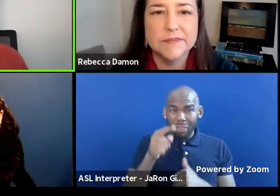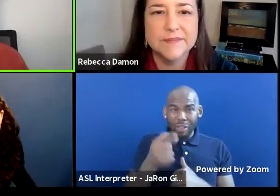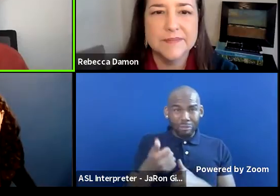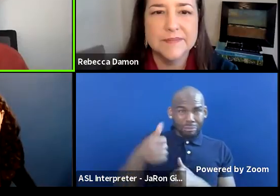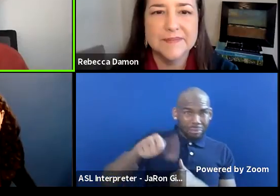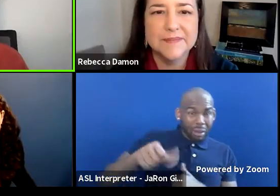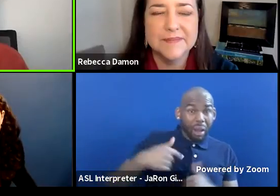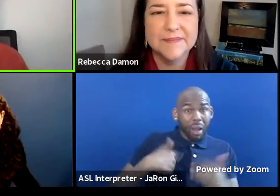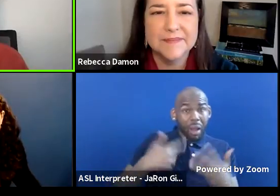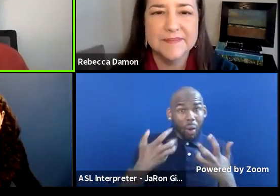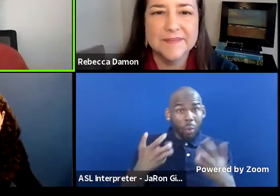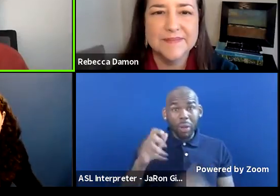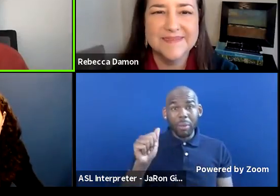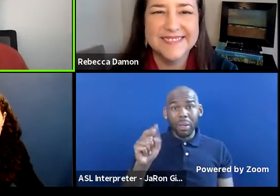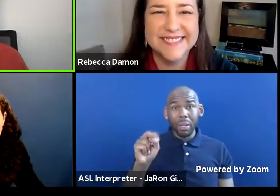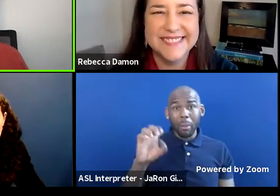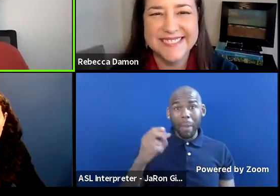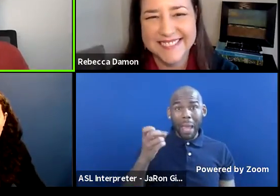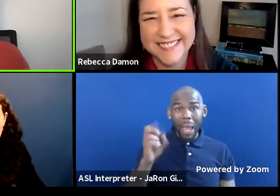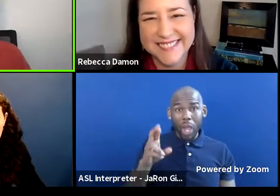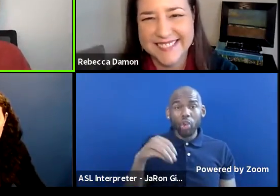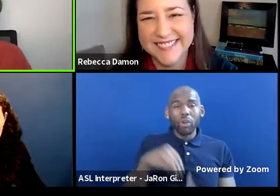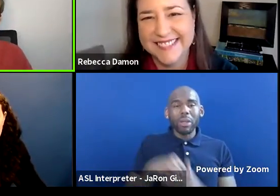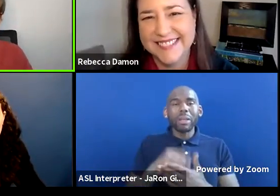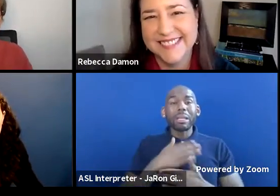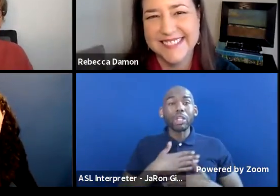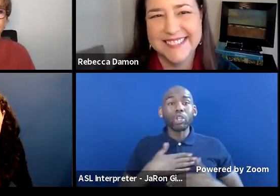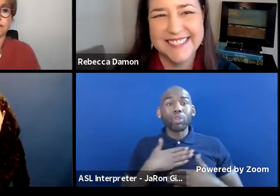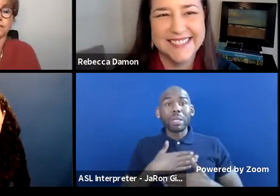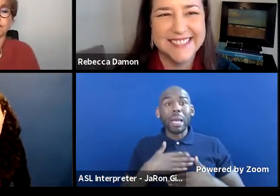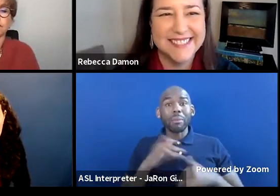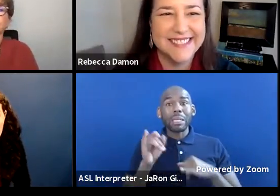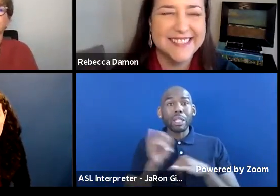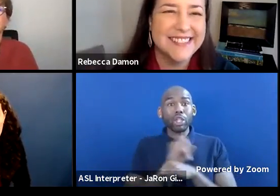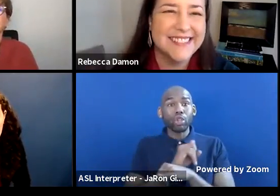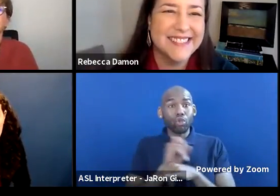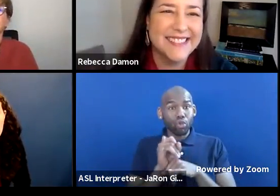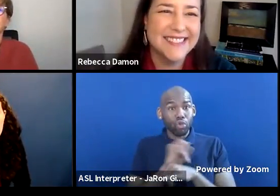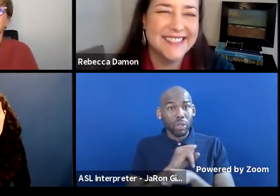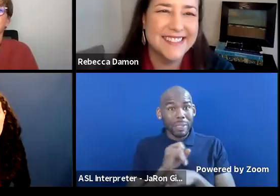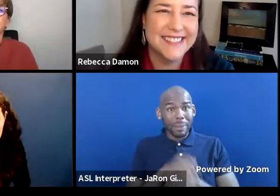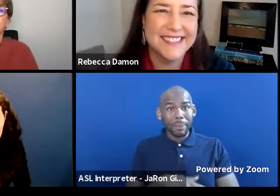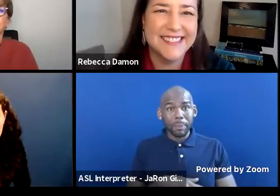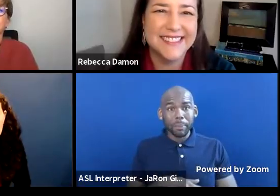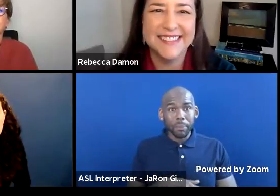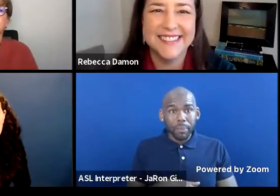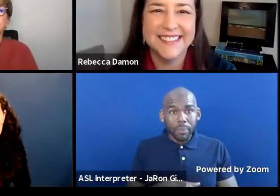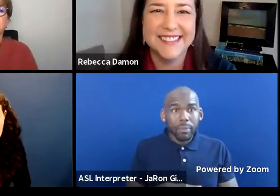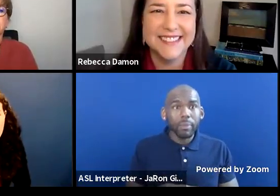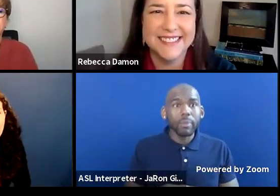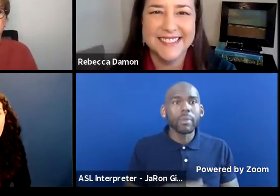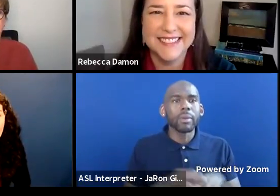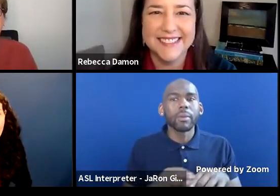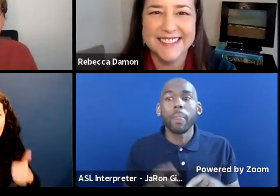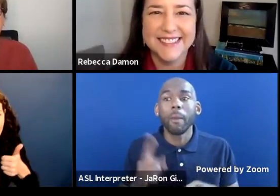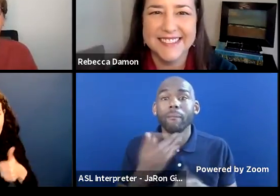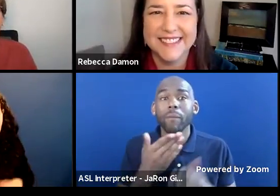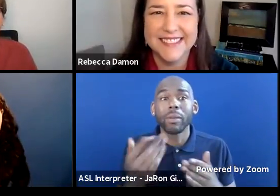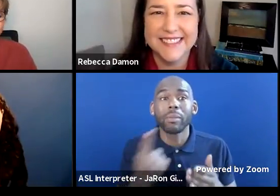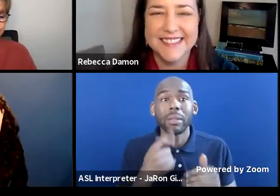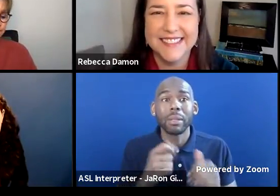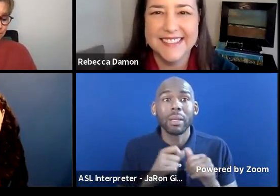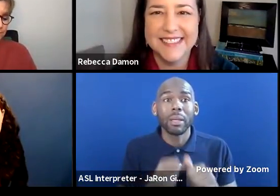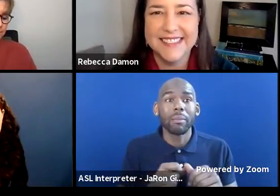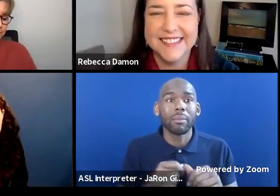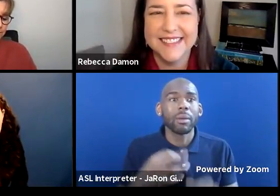be an anchor in the entertainment industry. First thing I would tell you is keep applying.